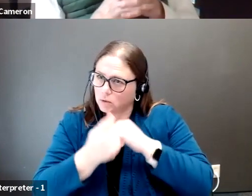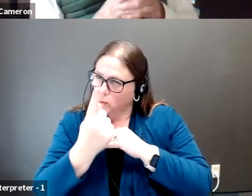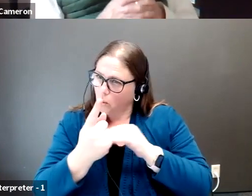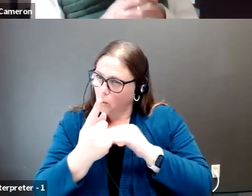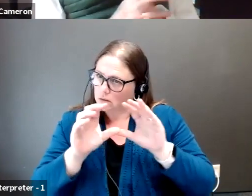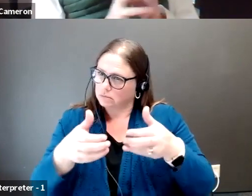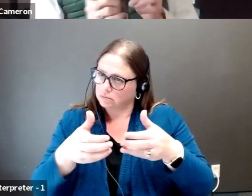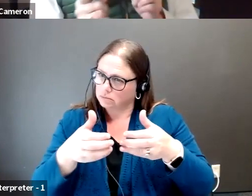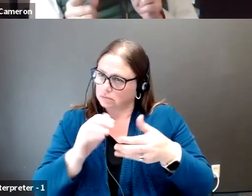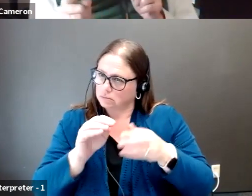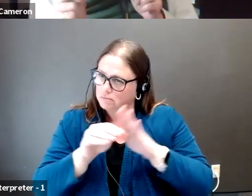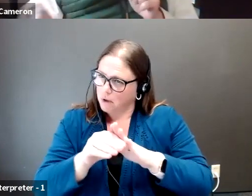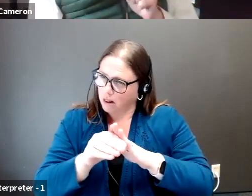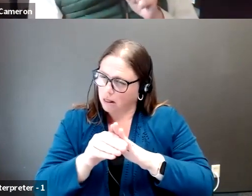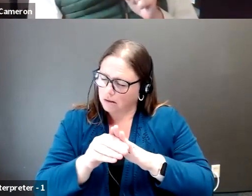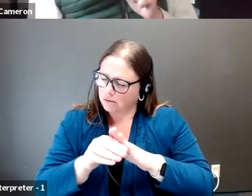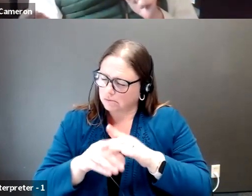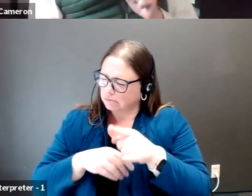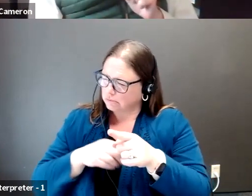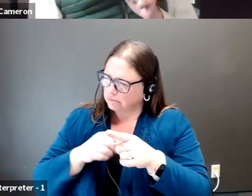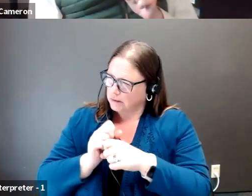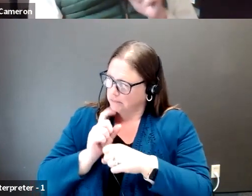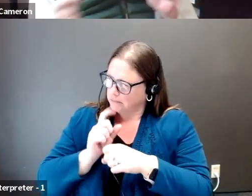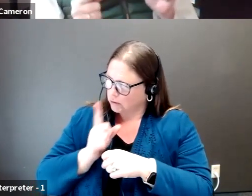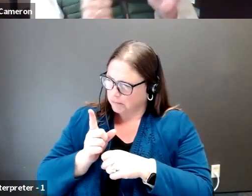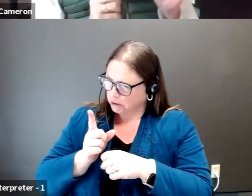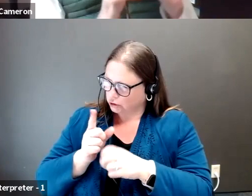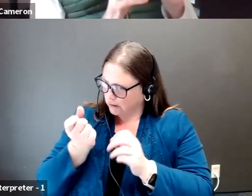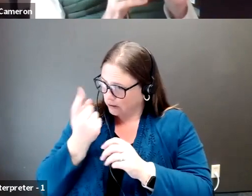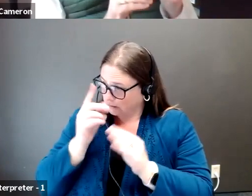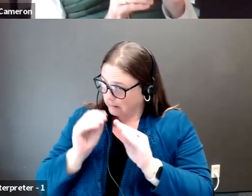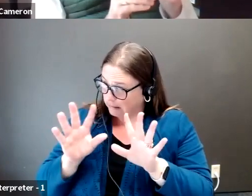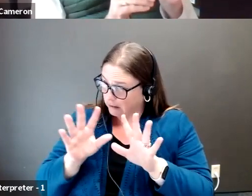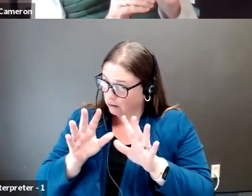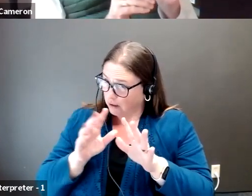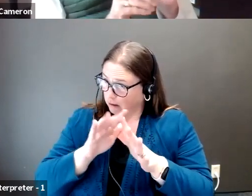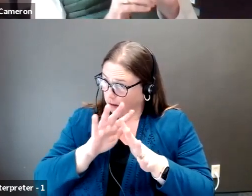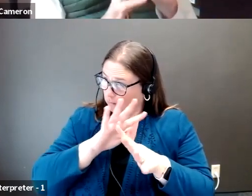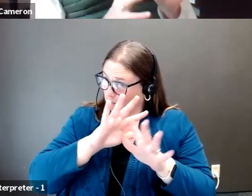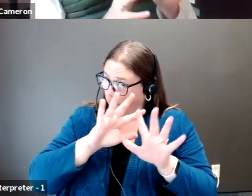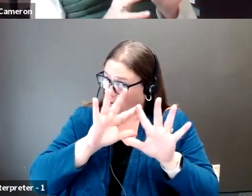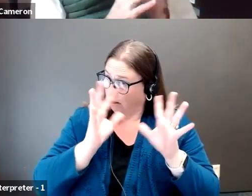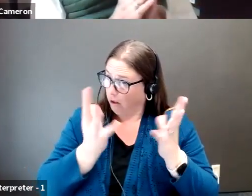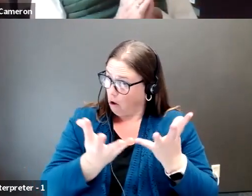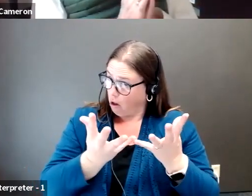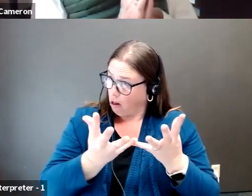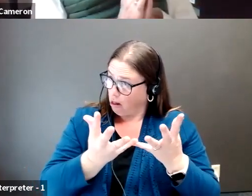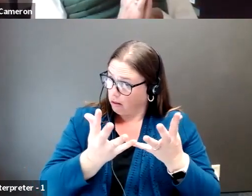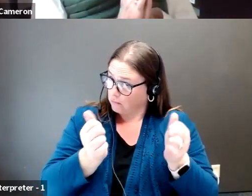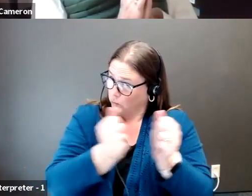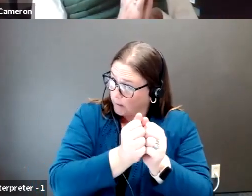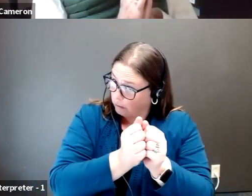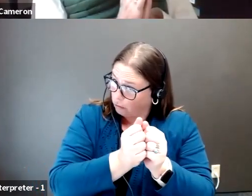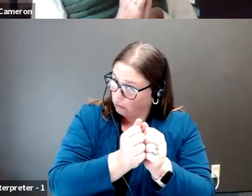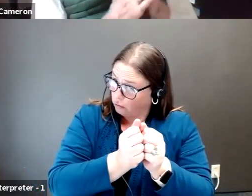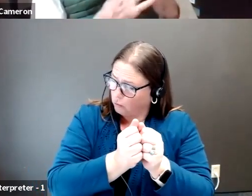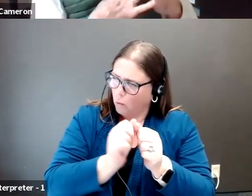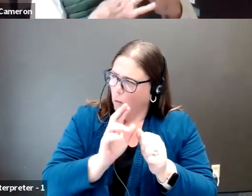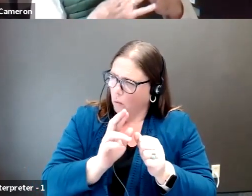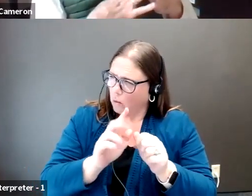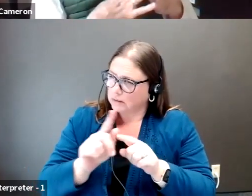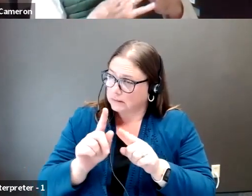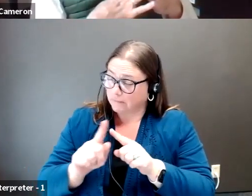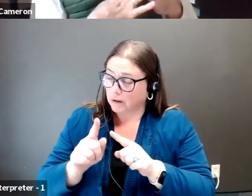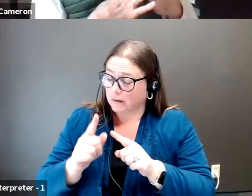Is your question where all of those examples come together, or like in the food, there's a